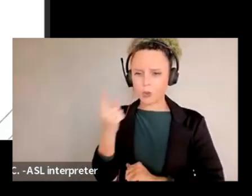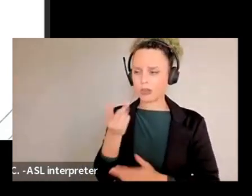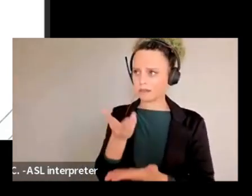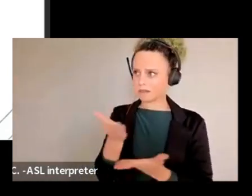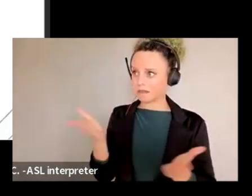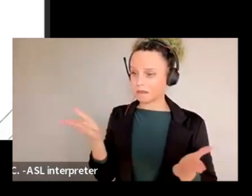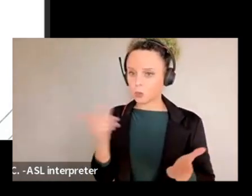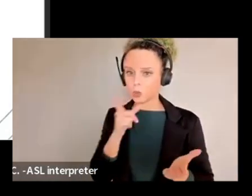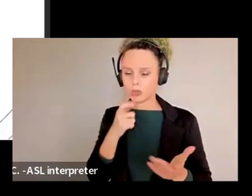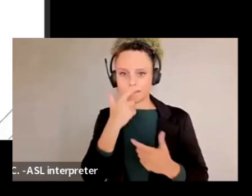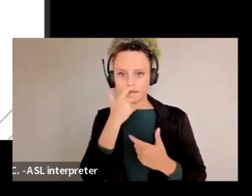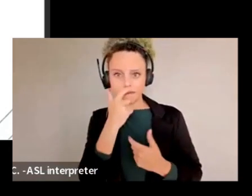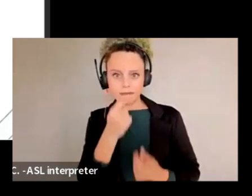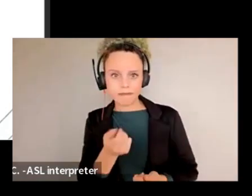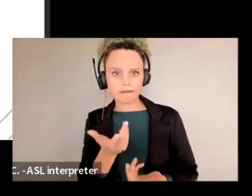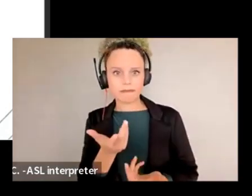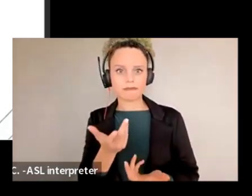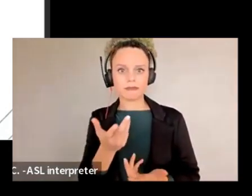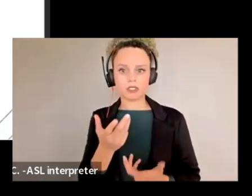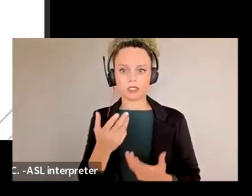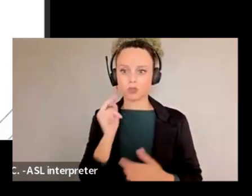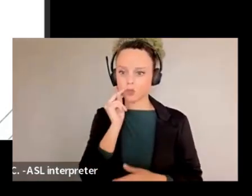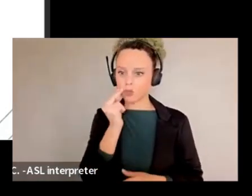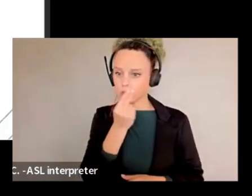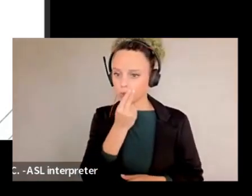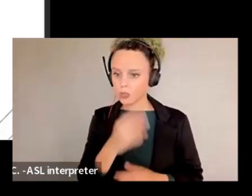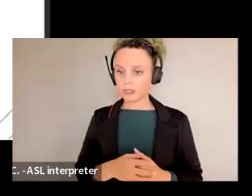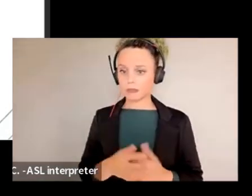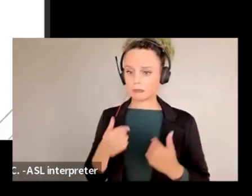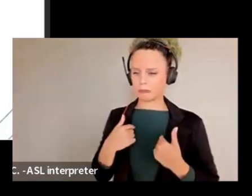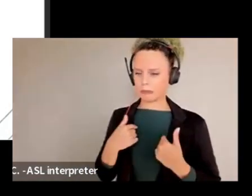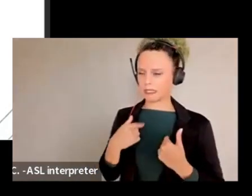as anyone working with someone who's interested in nutrition,